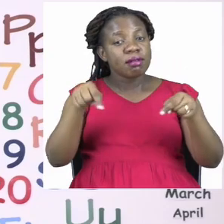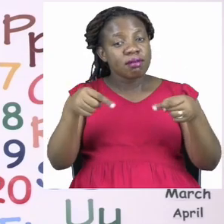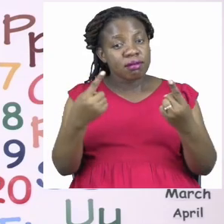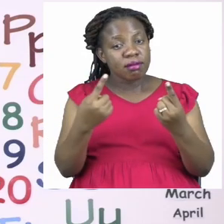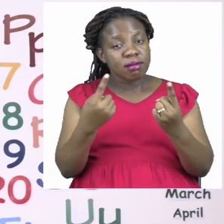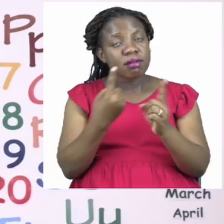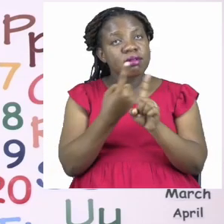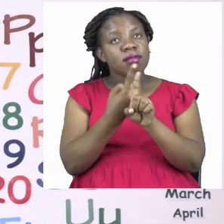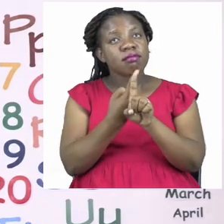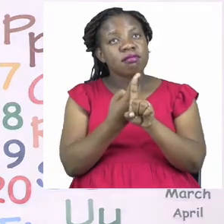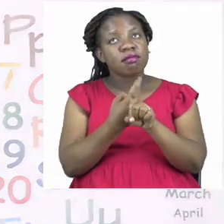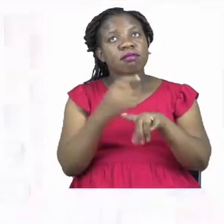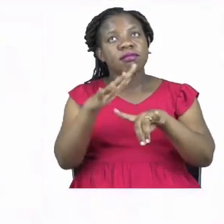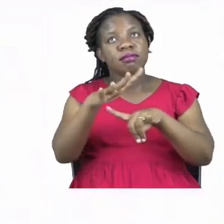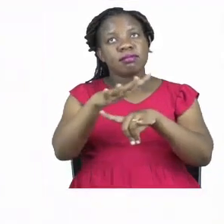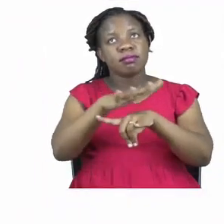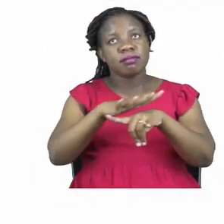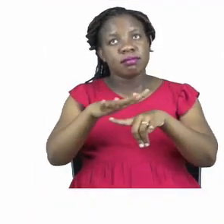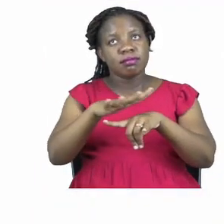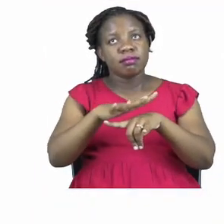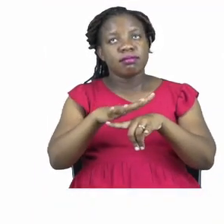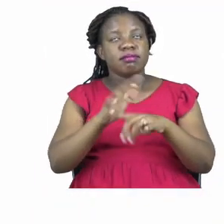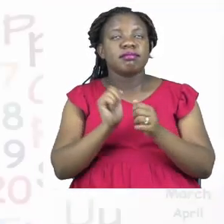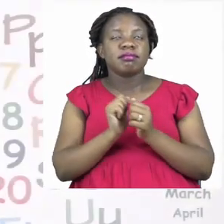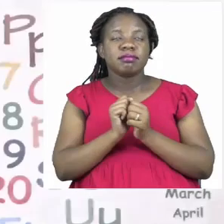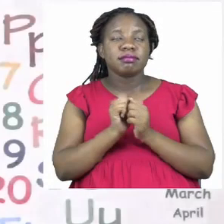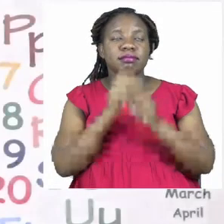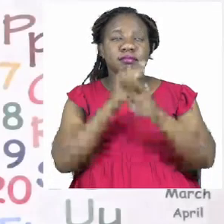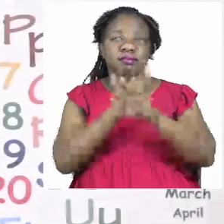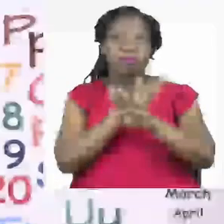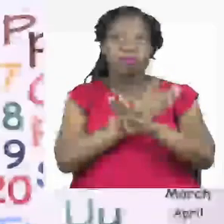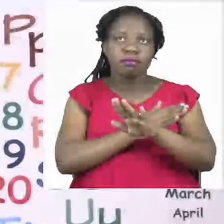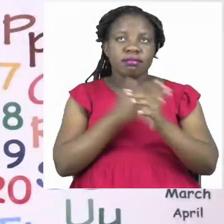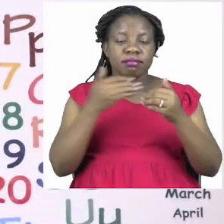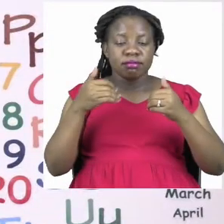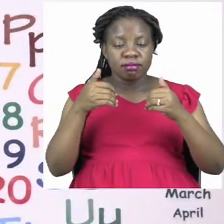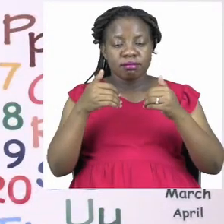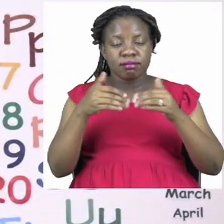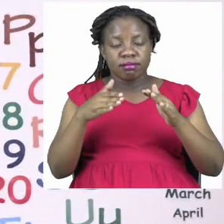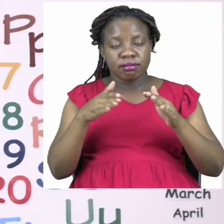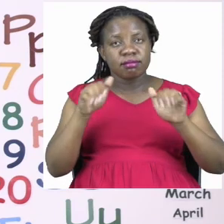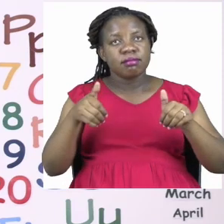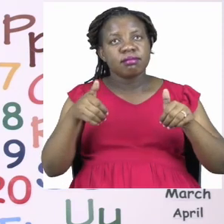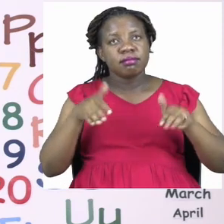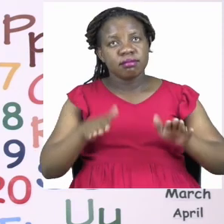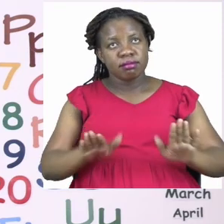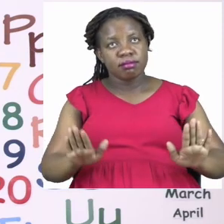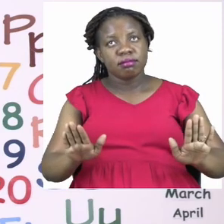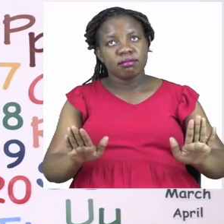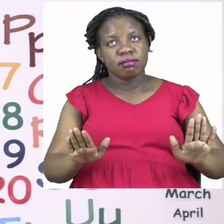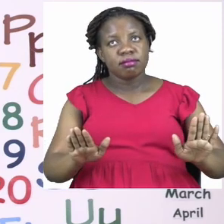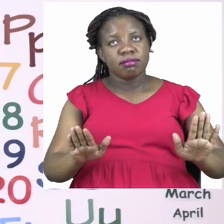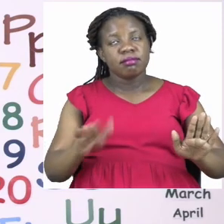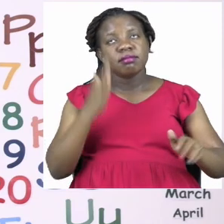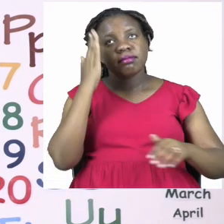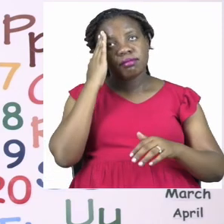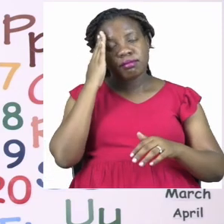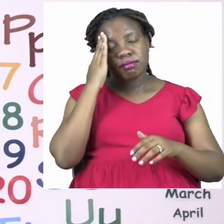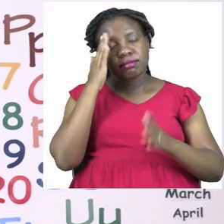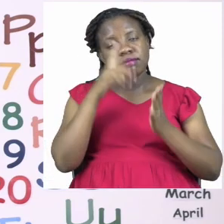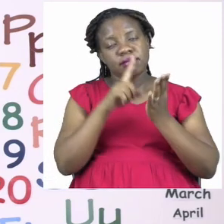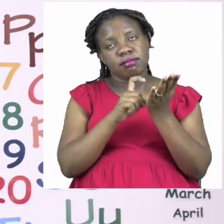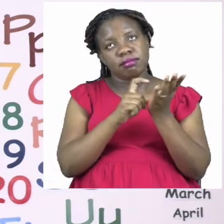and products. And before we get into any lessons, boys and girls, we know that we need to